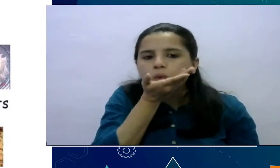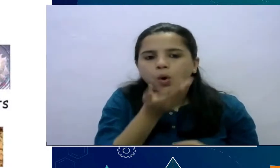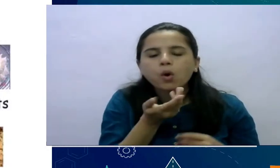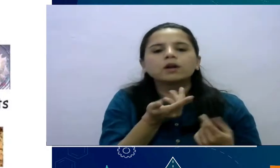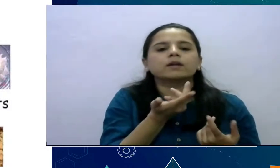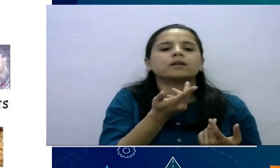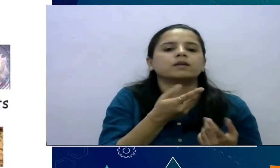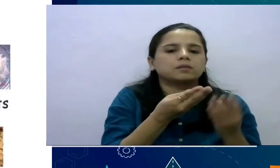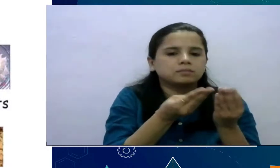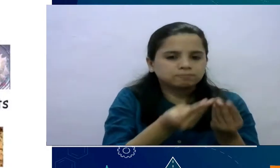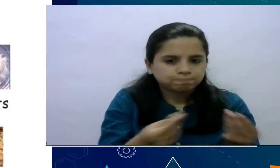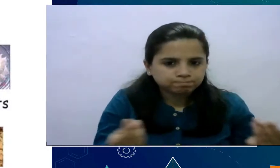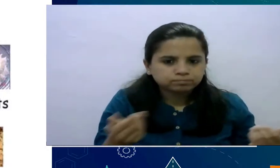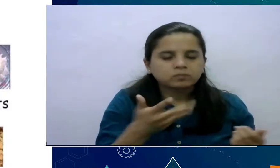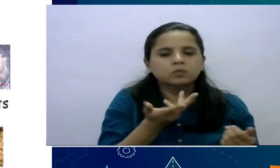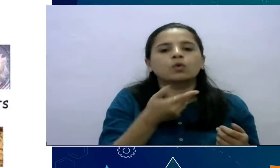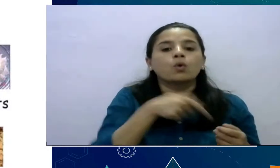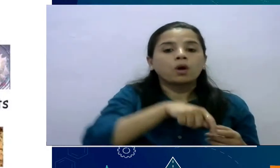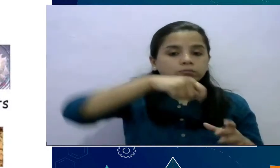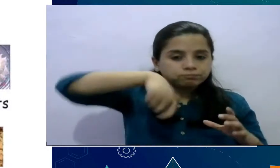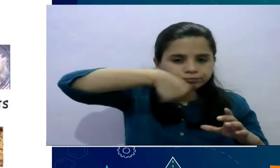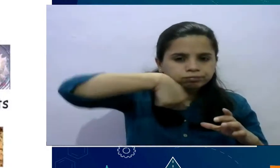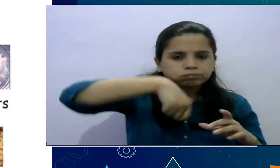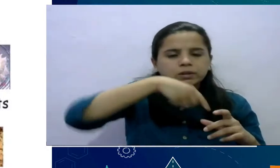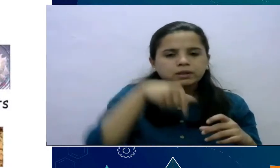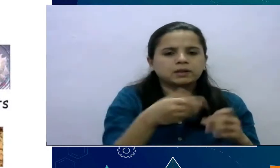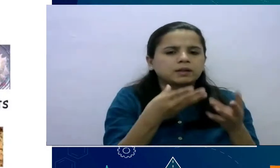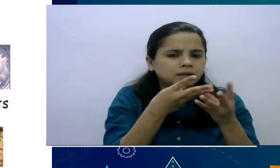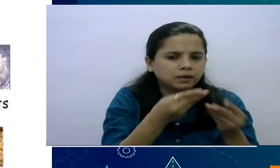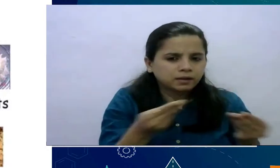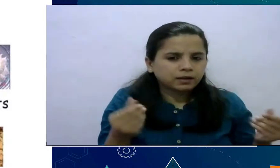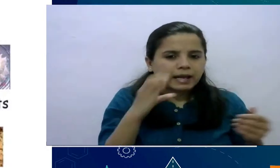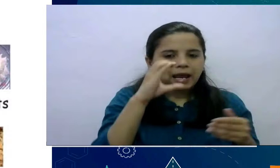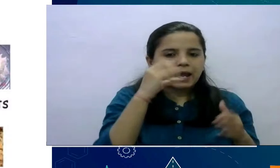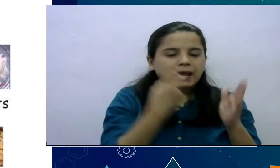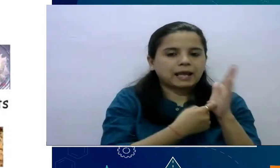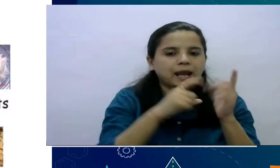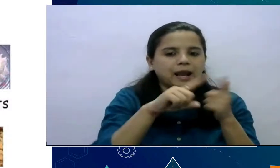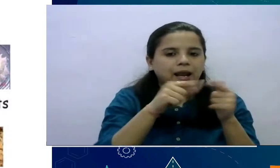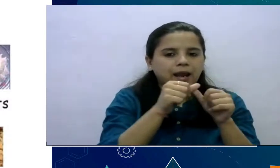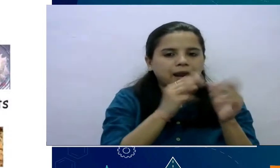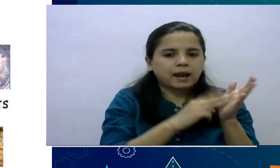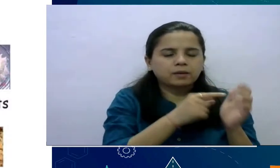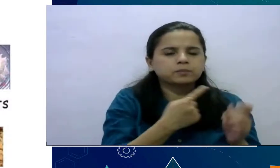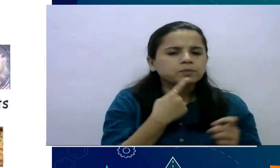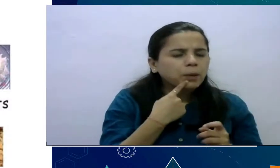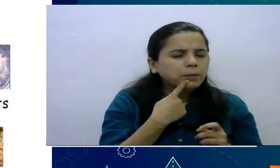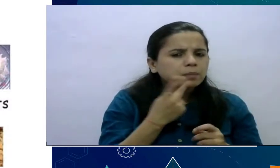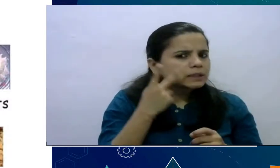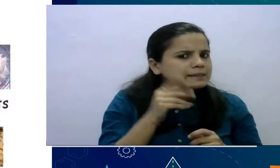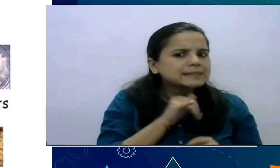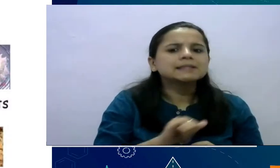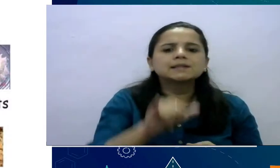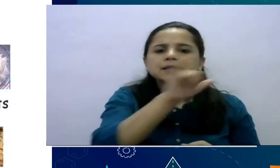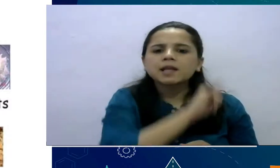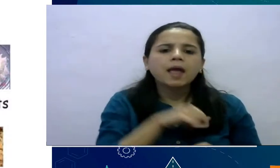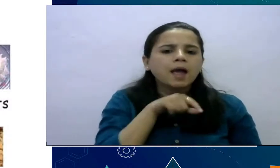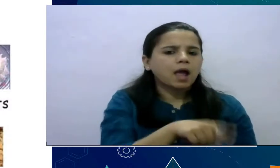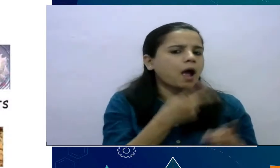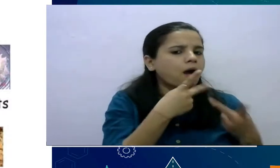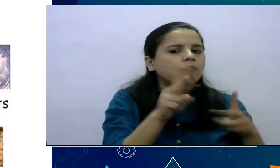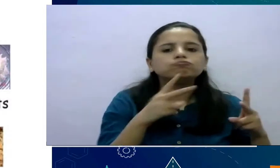whipped meal, cream, they absolutely taste and look same. So they are basically homogeneous